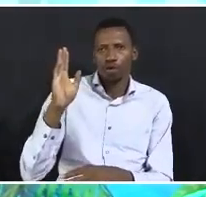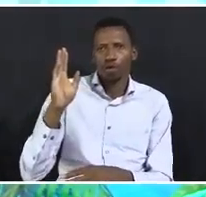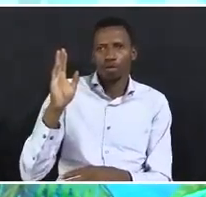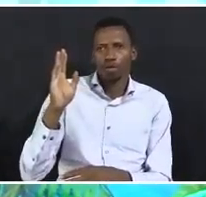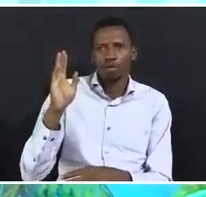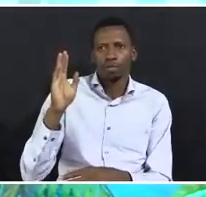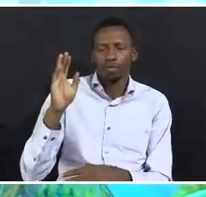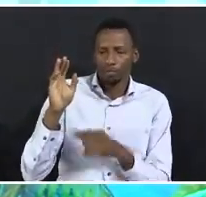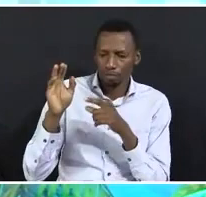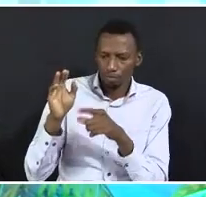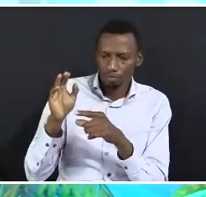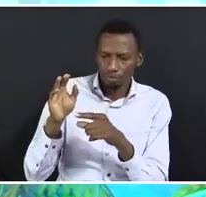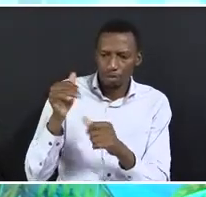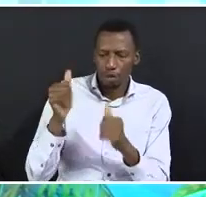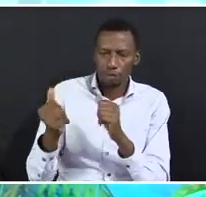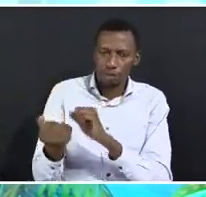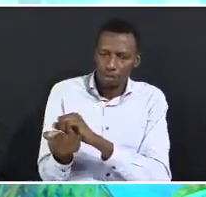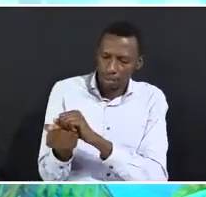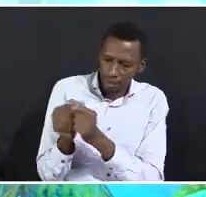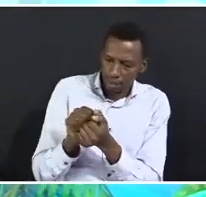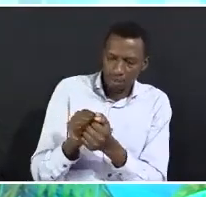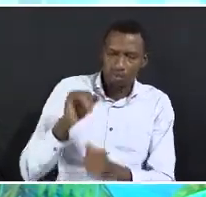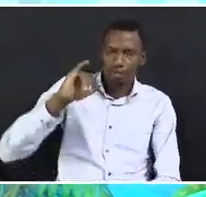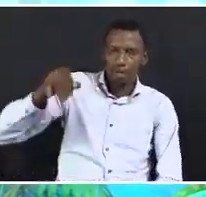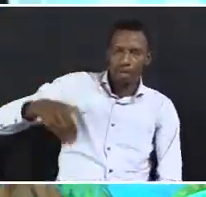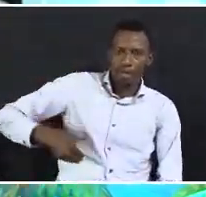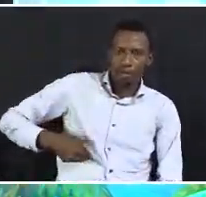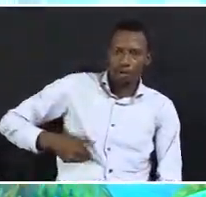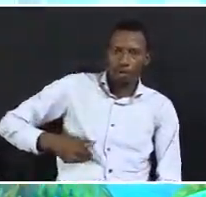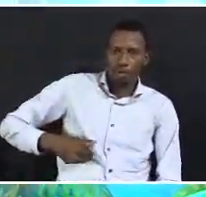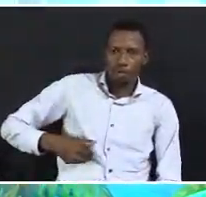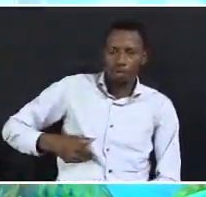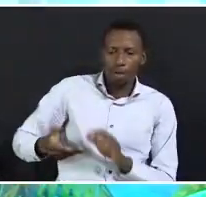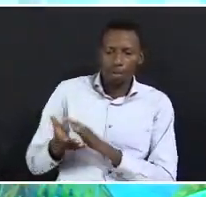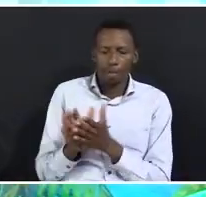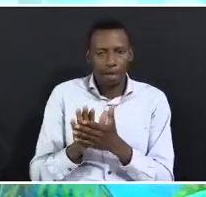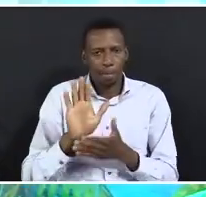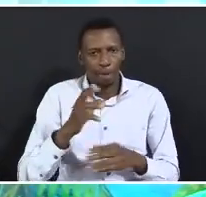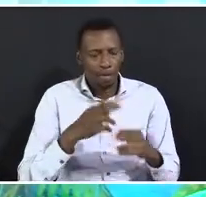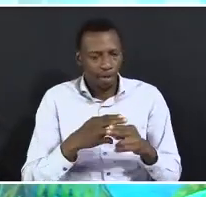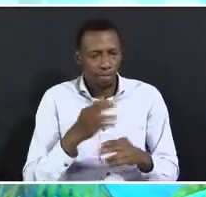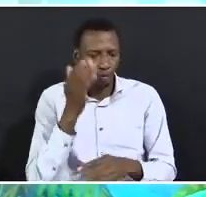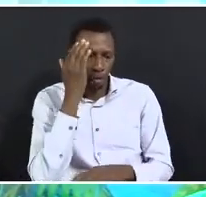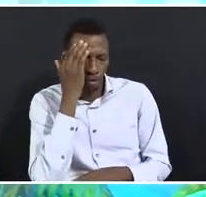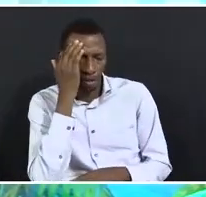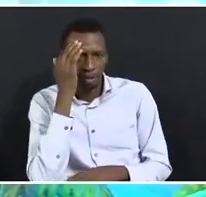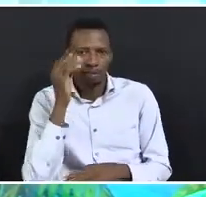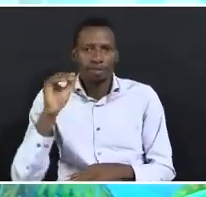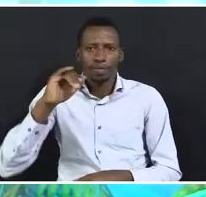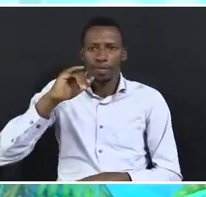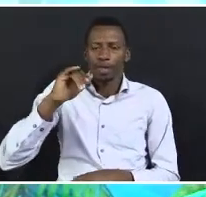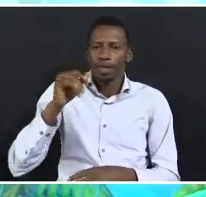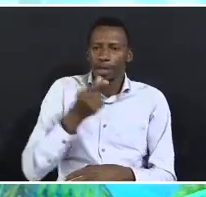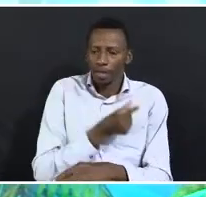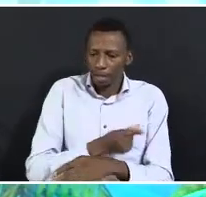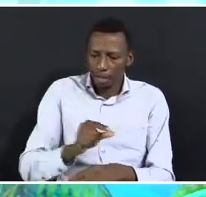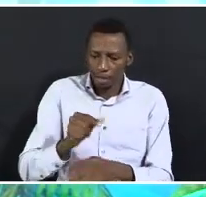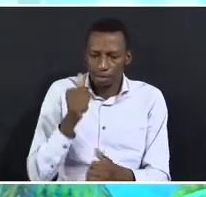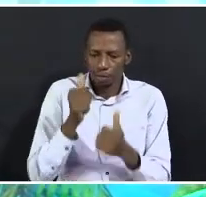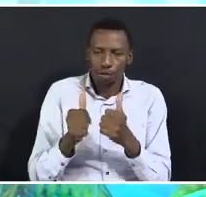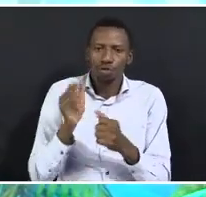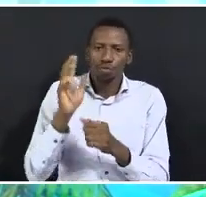was grace that changed Jacob from Jacob to Israel. It is grace that will change your name too.